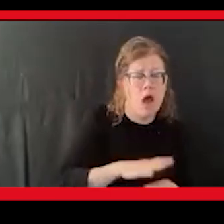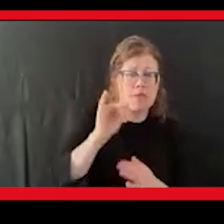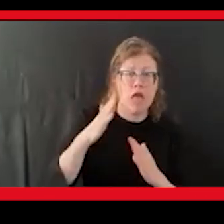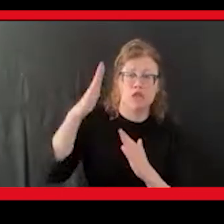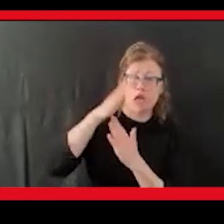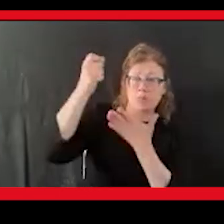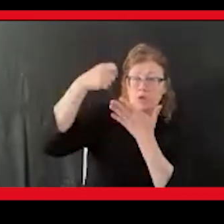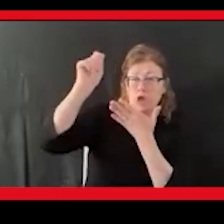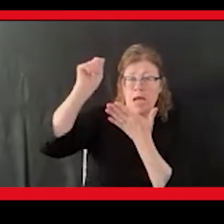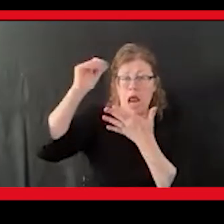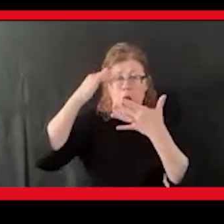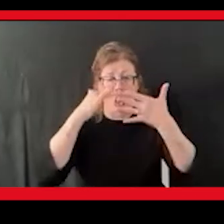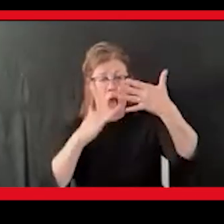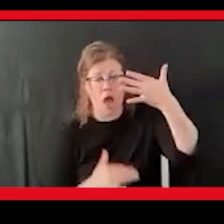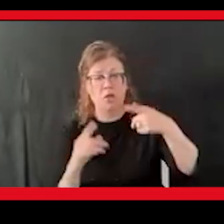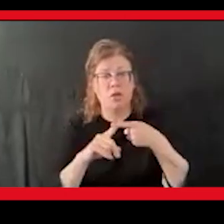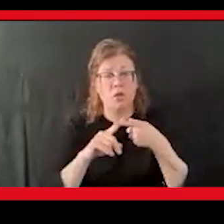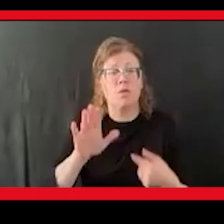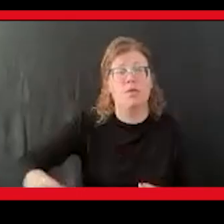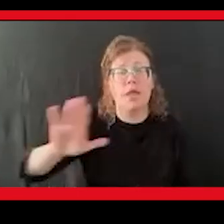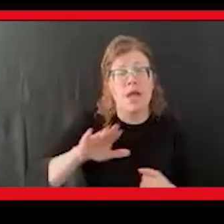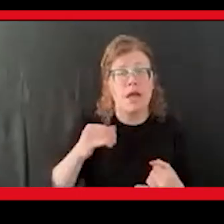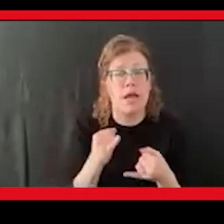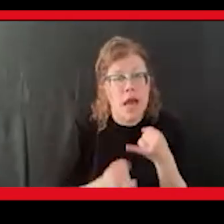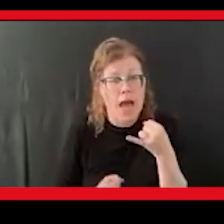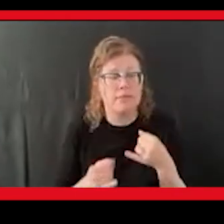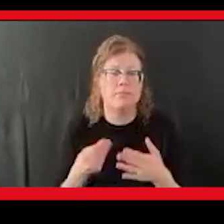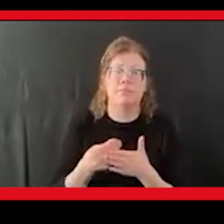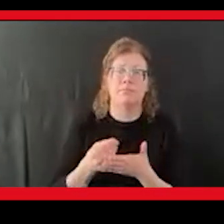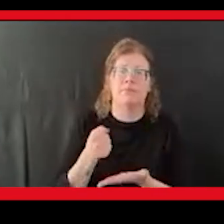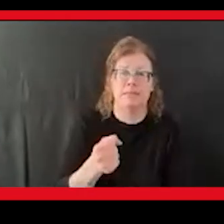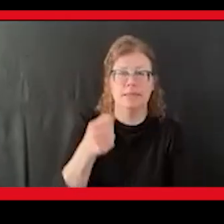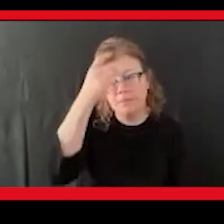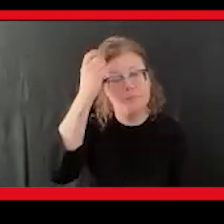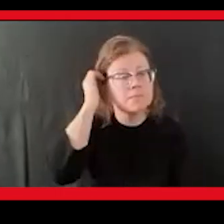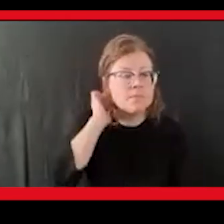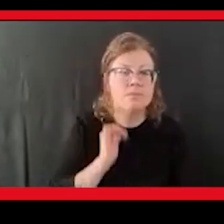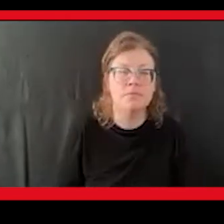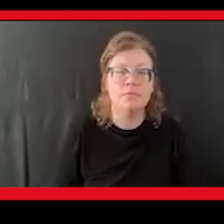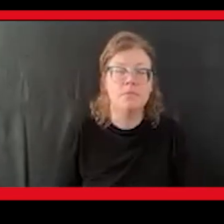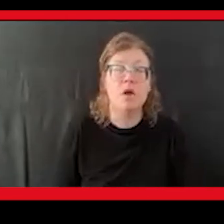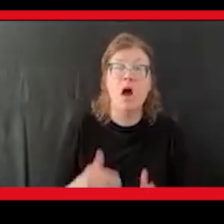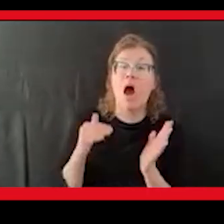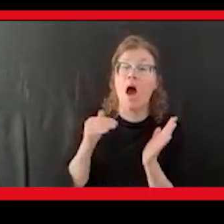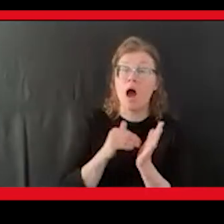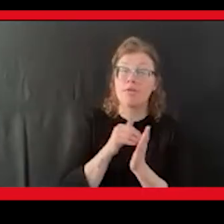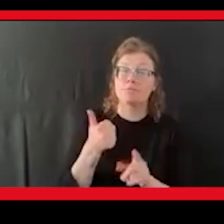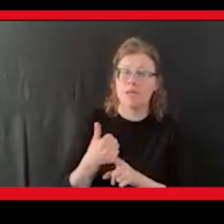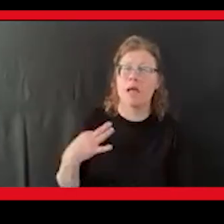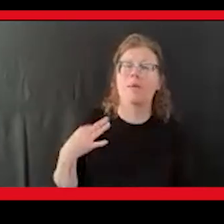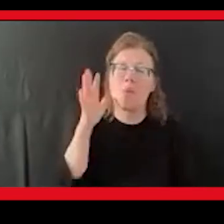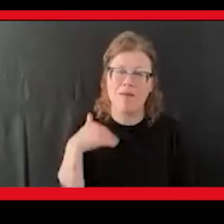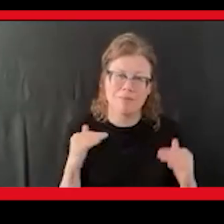10% of funding often shows many applications with tying scores. For a tie-breaking